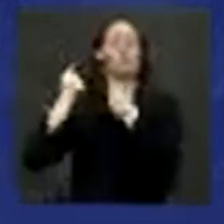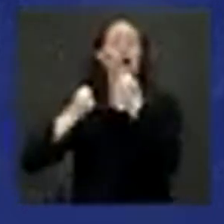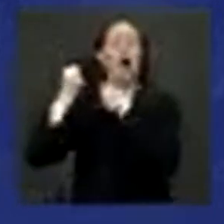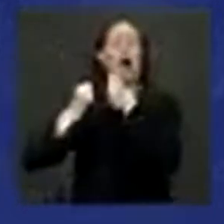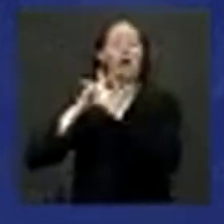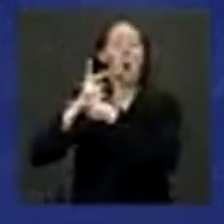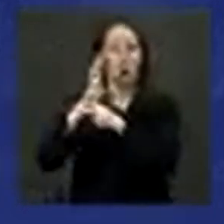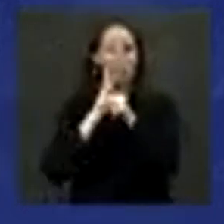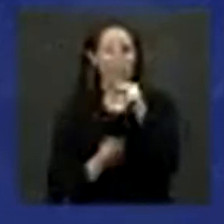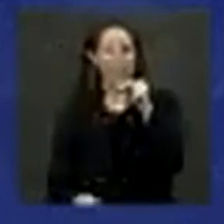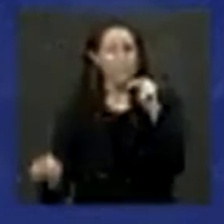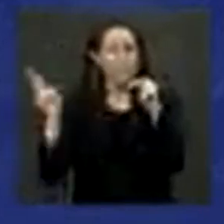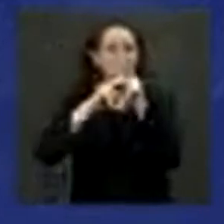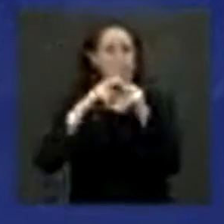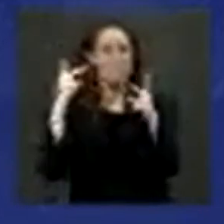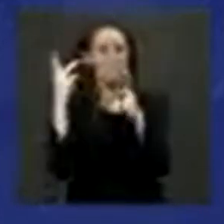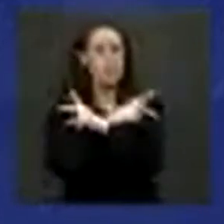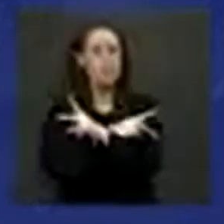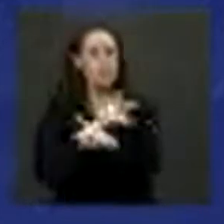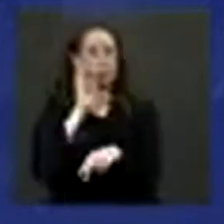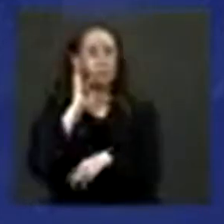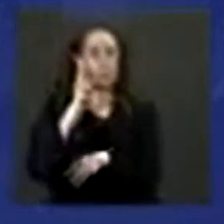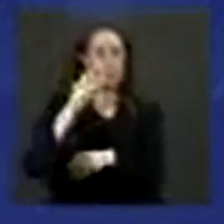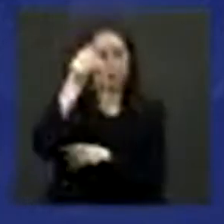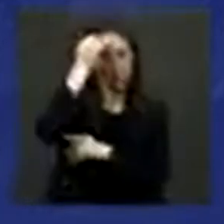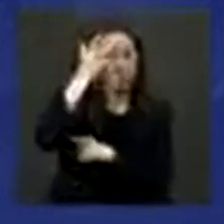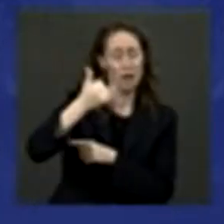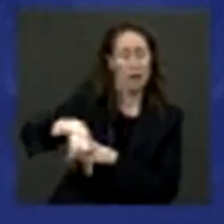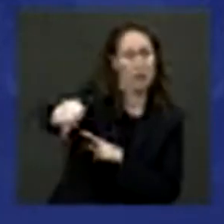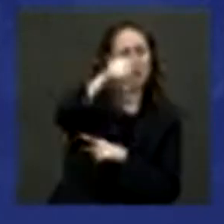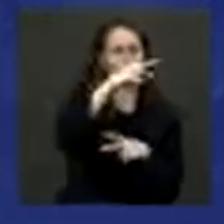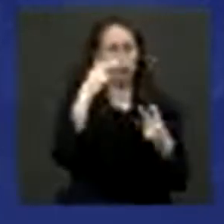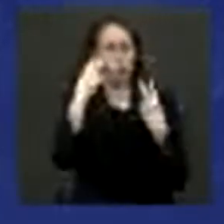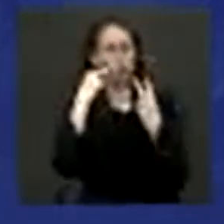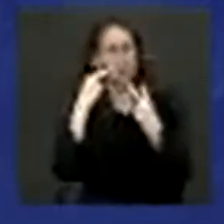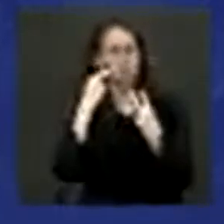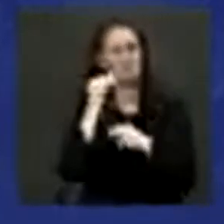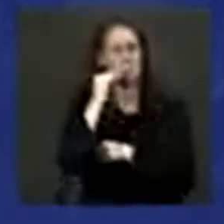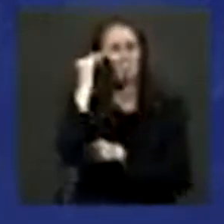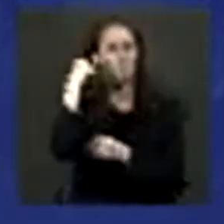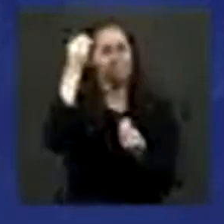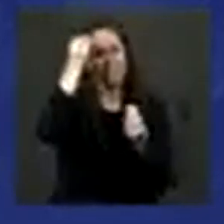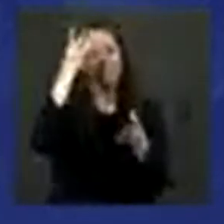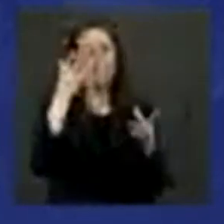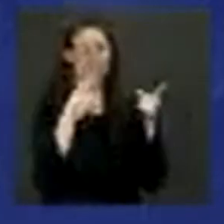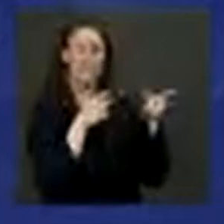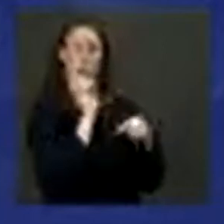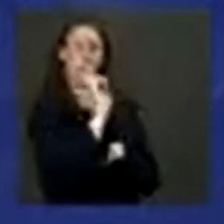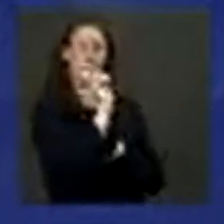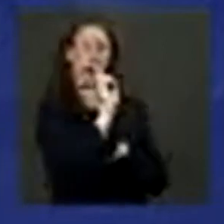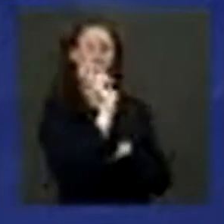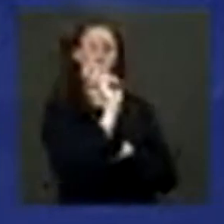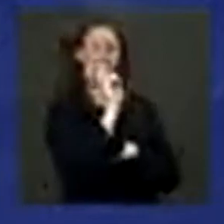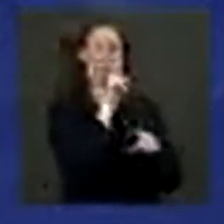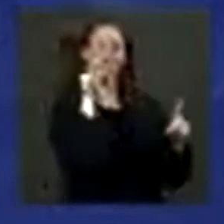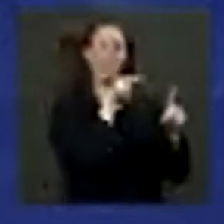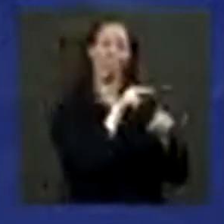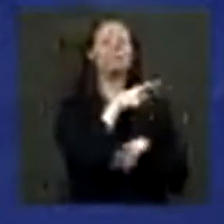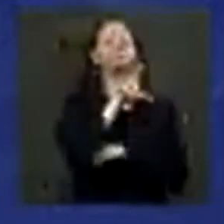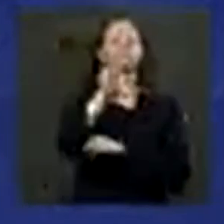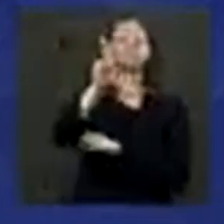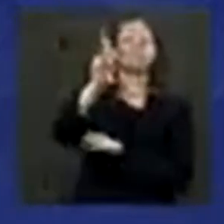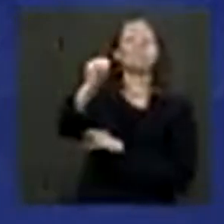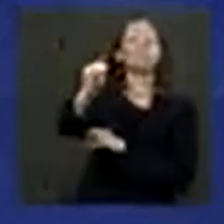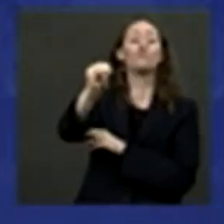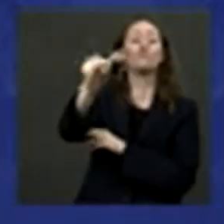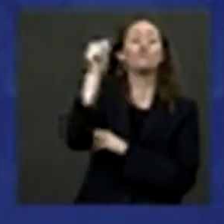home, you should know this is the Republican position. Here's it is. They won't vote to raise the debt limit to